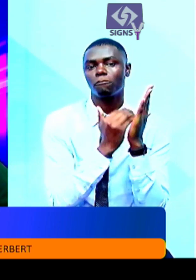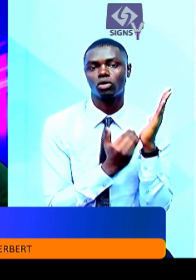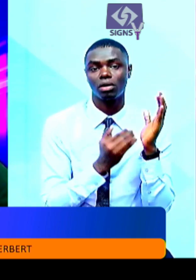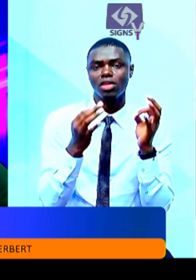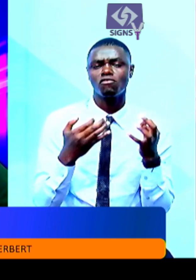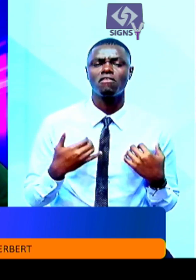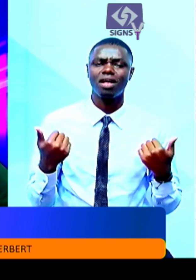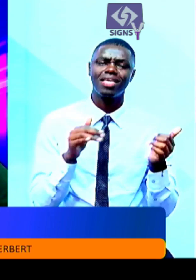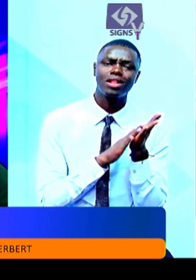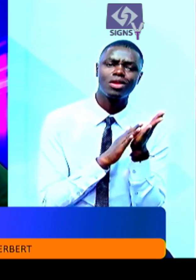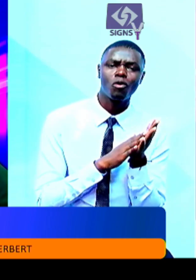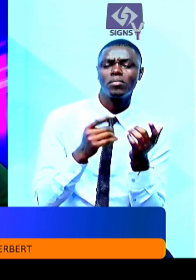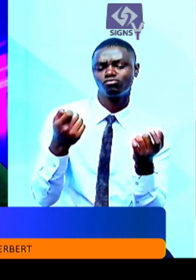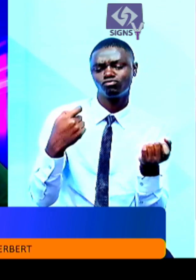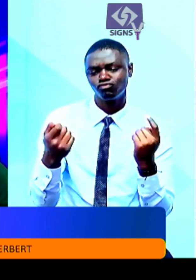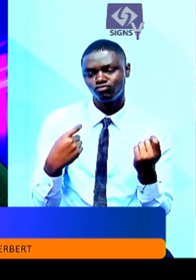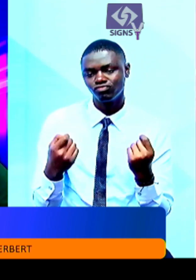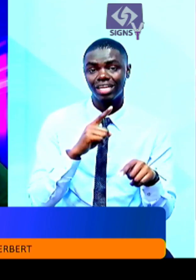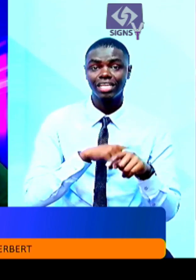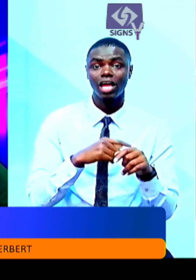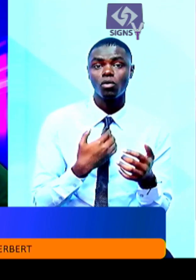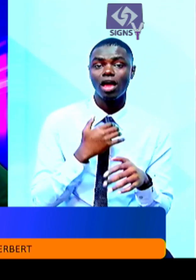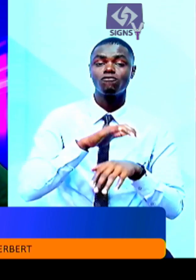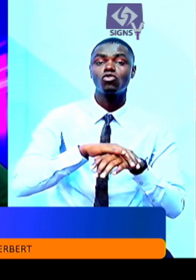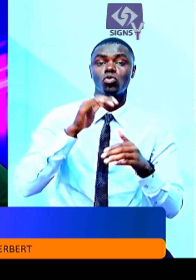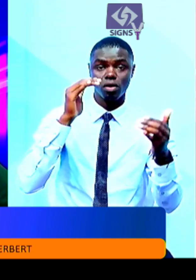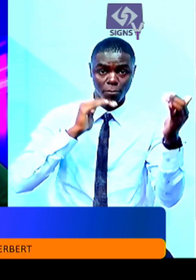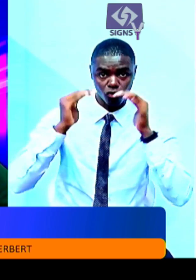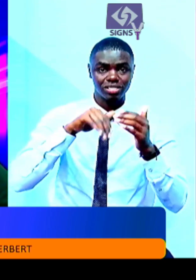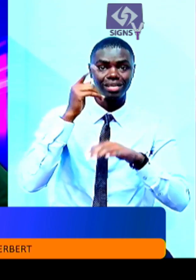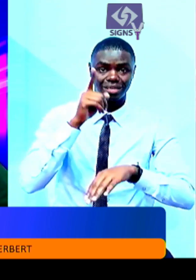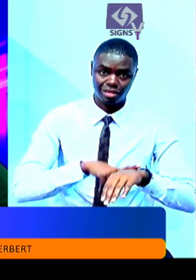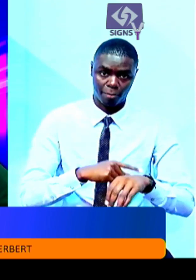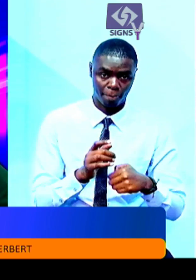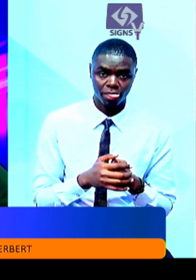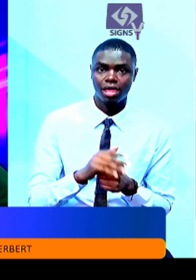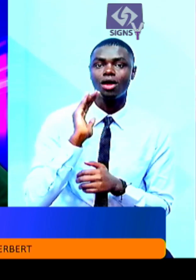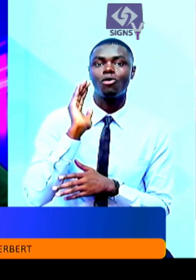you have any comments, keep them coming. And when we have the good professor next time, definitely we will be able to sample